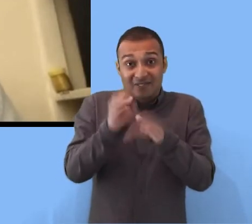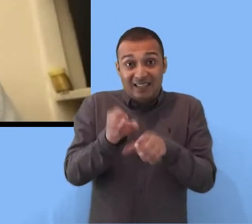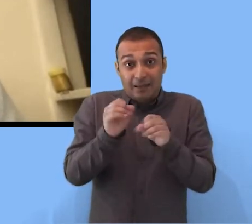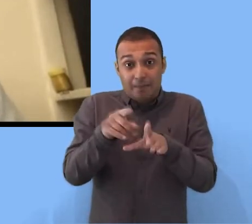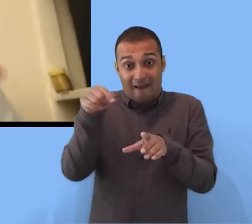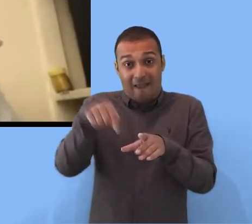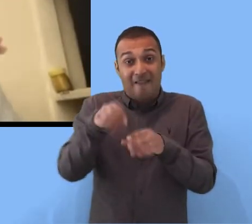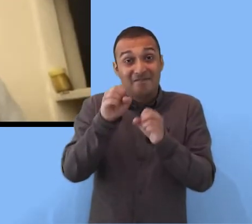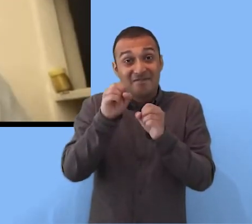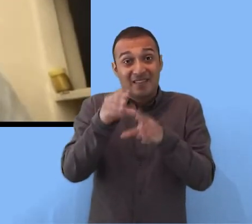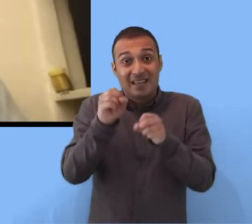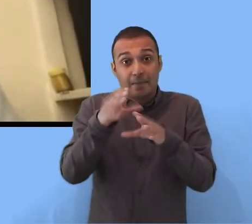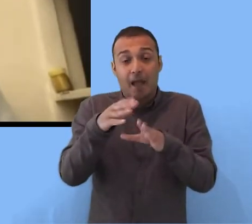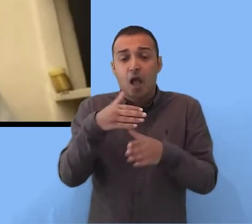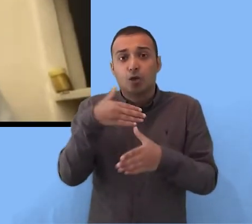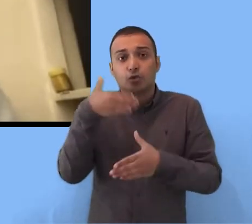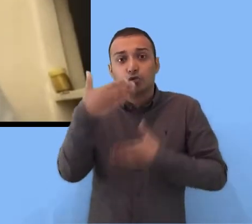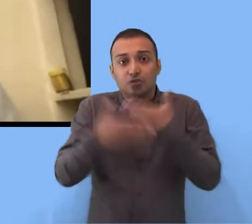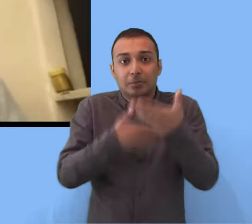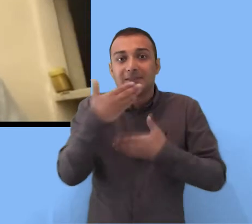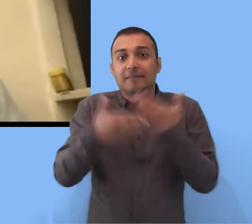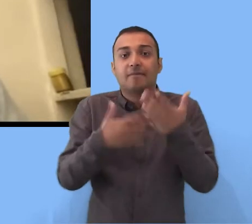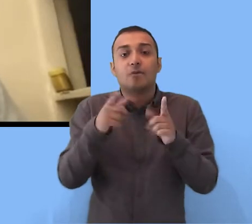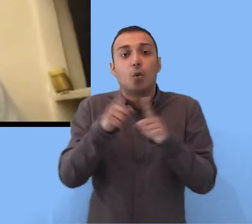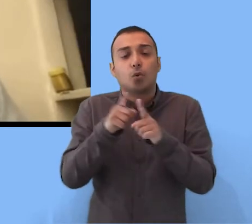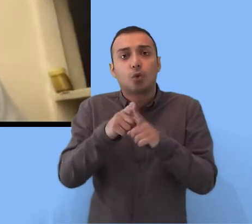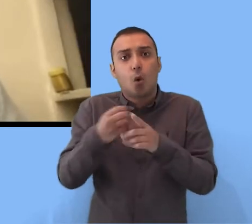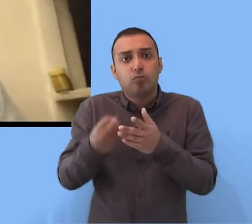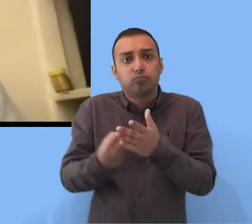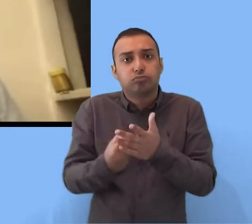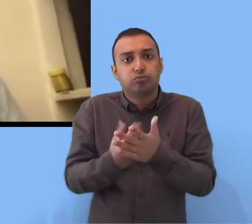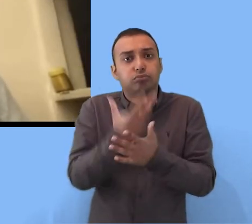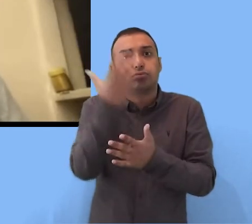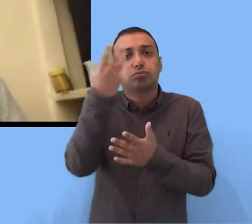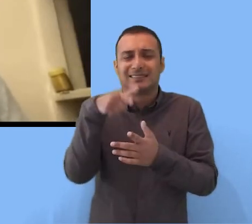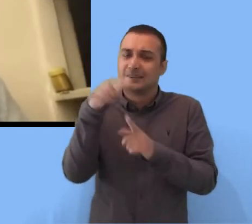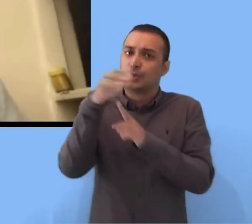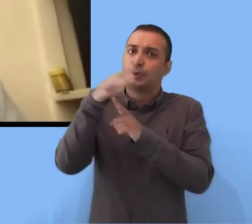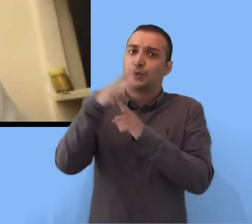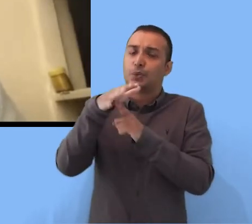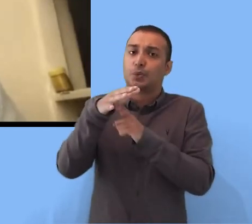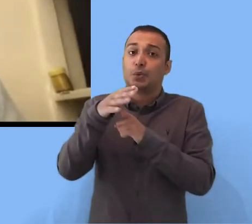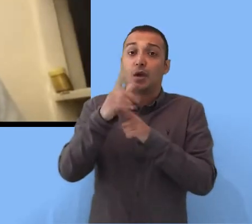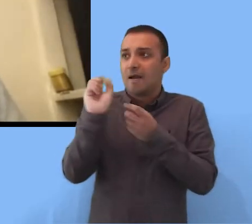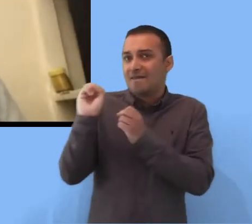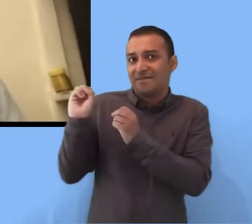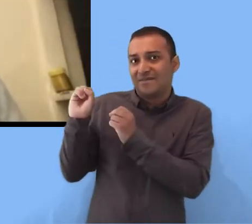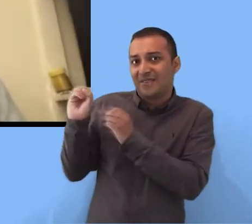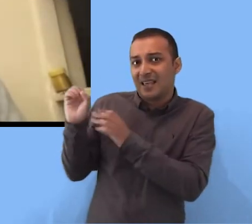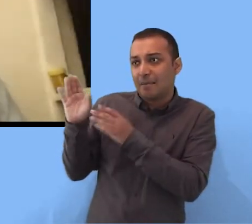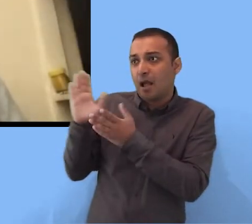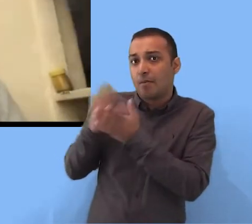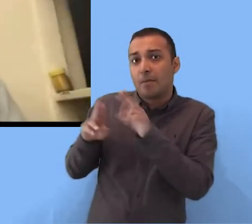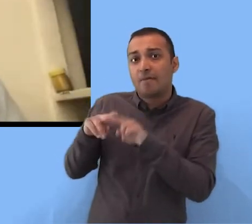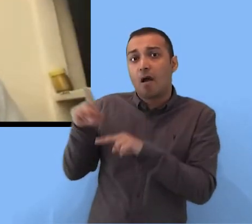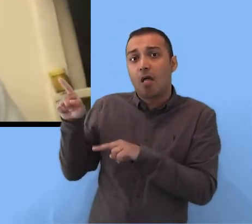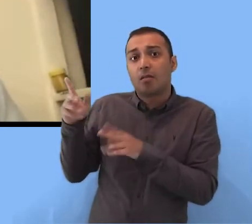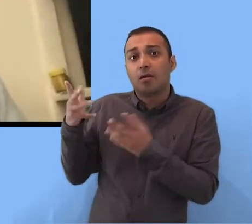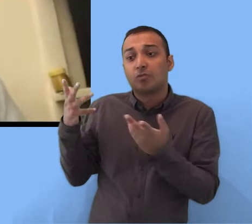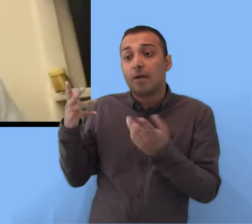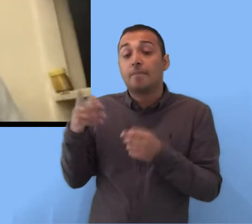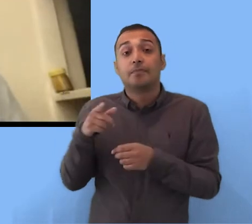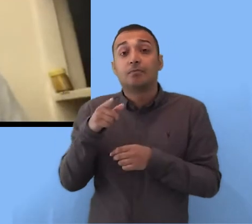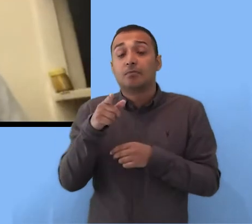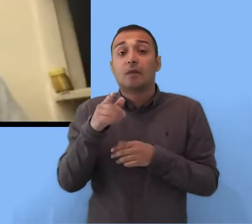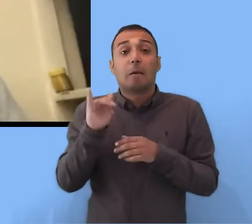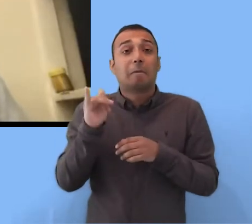so important throughout your child's life at nursery. You know, often you'll find that practitioners, educators, childminders, whoever,